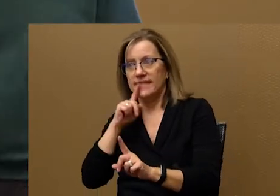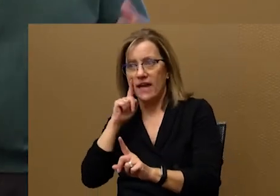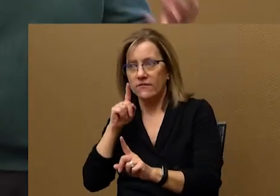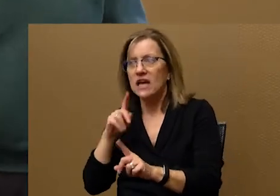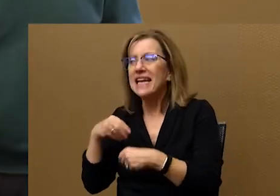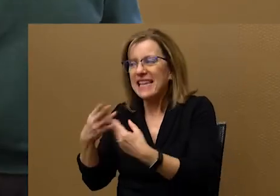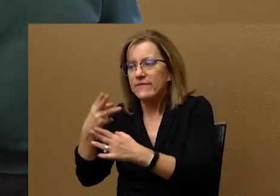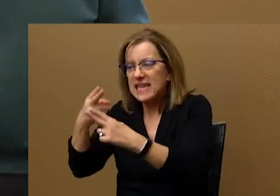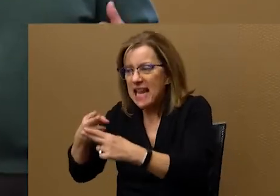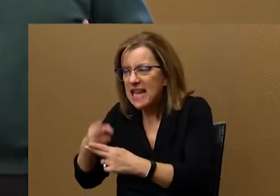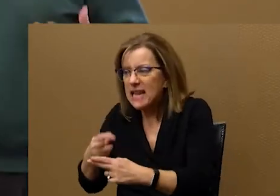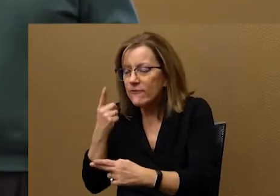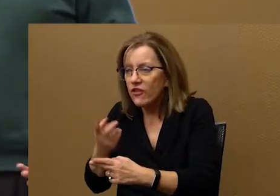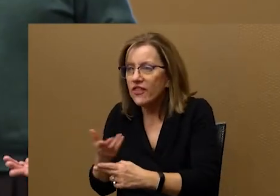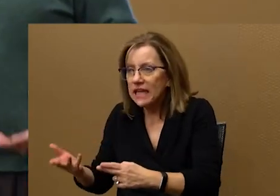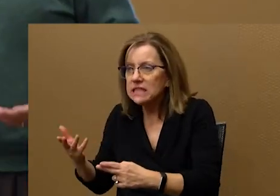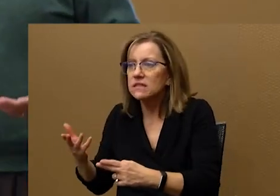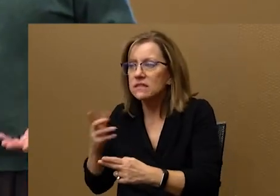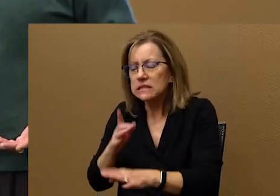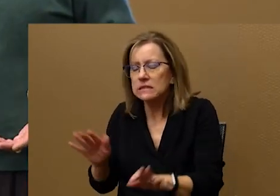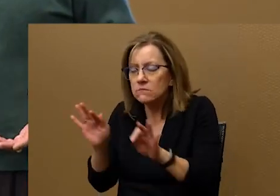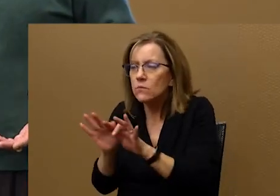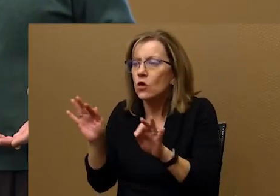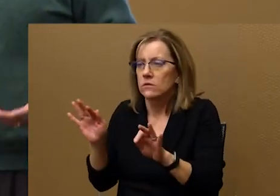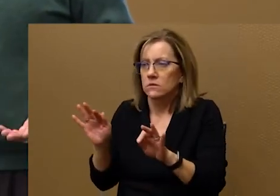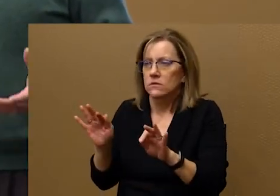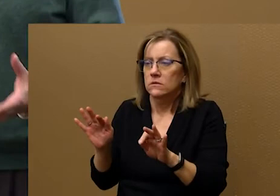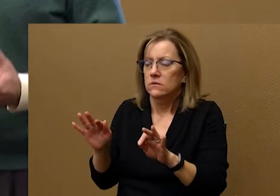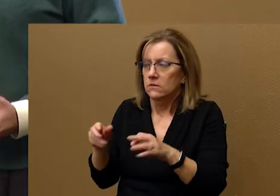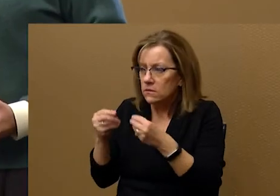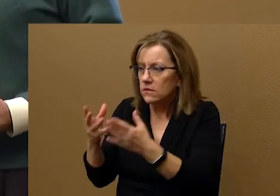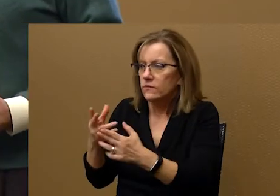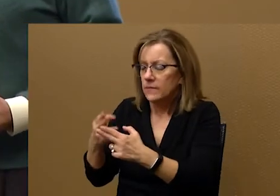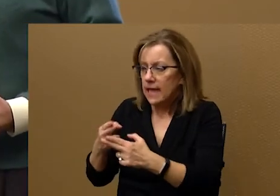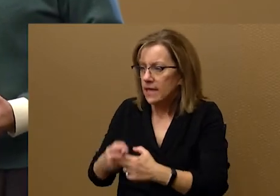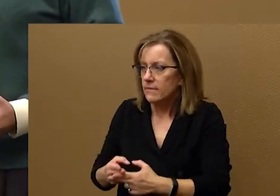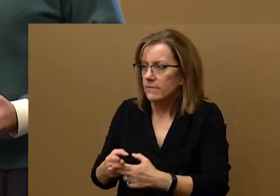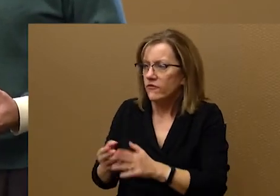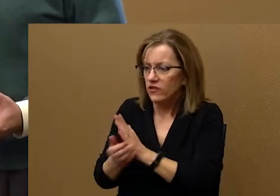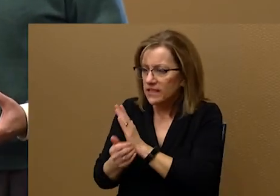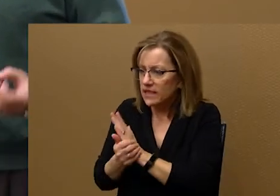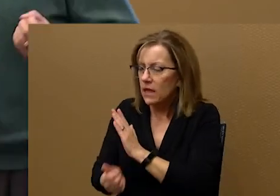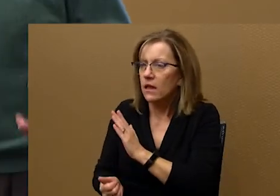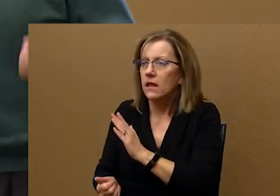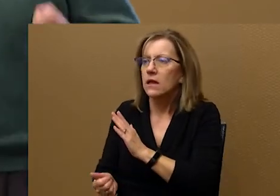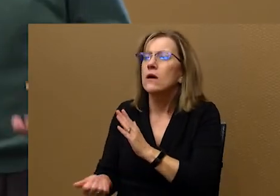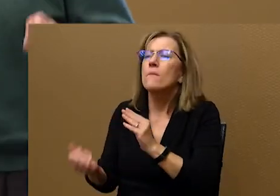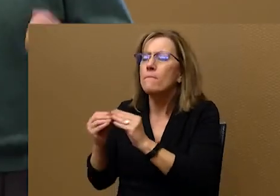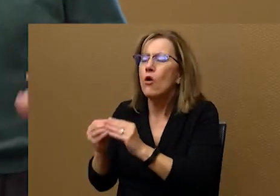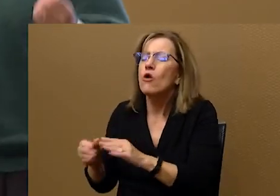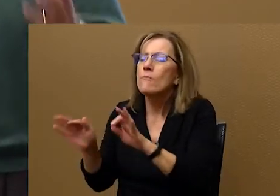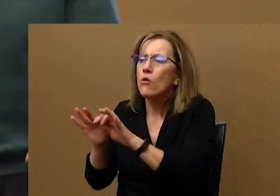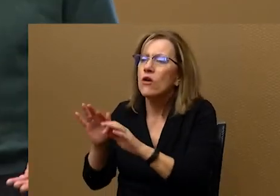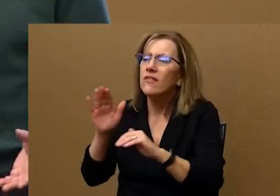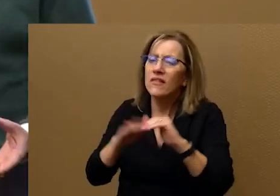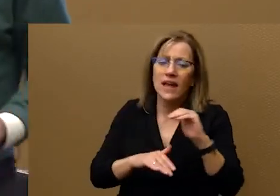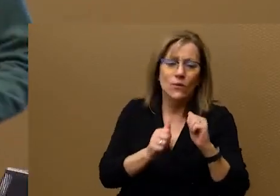providing names for things is very important. Perhaps more so than it is with hearing children. Naming.